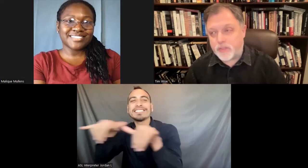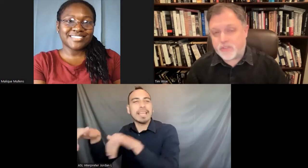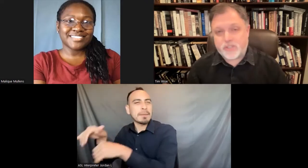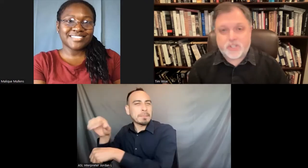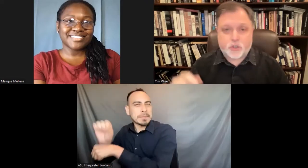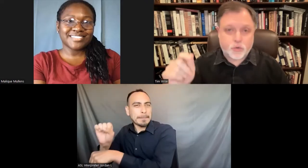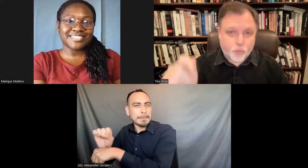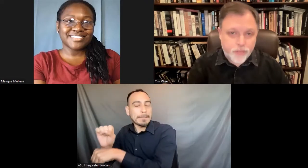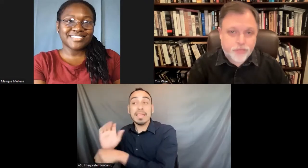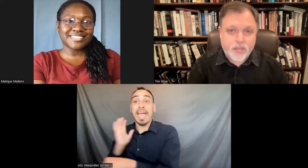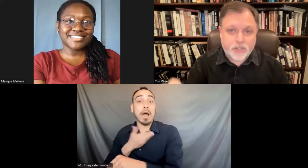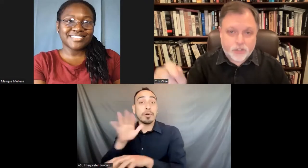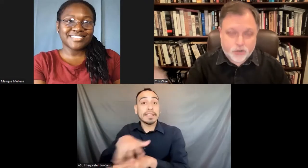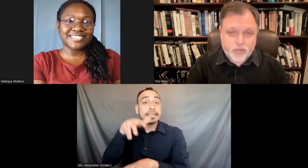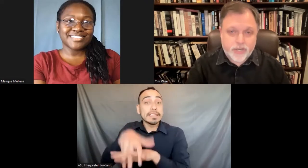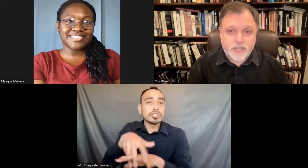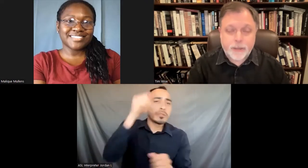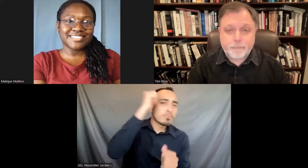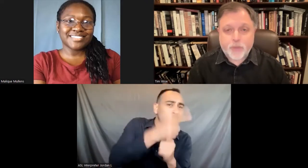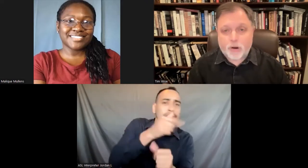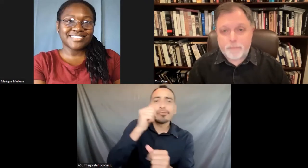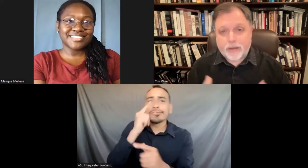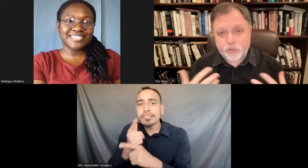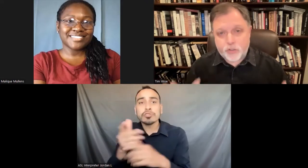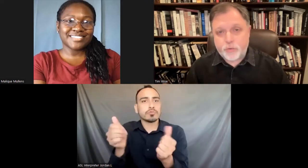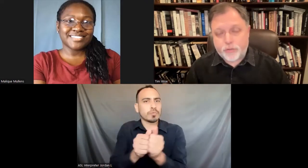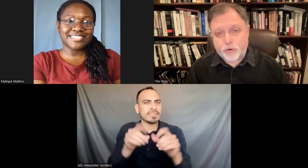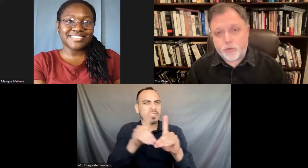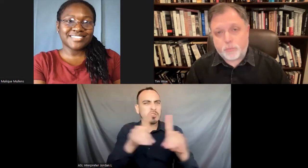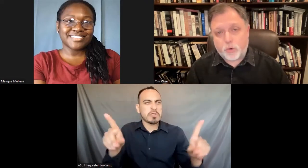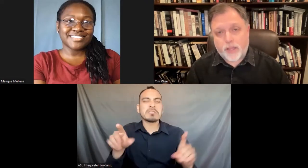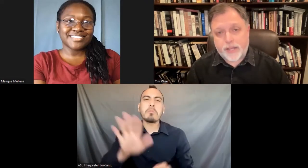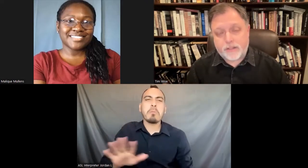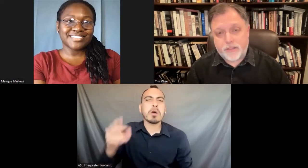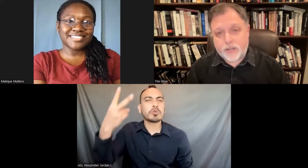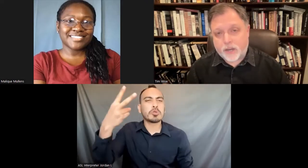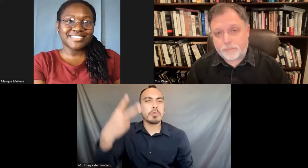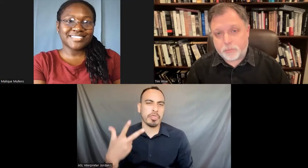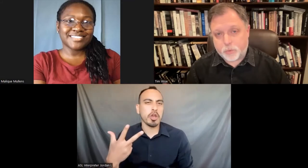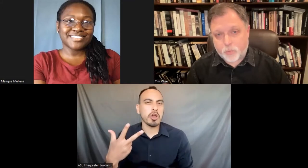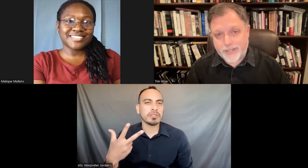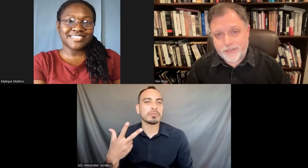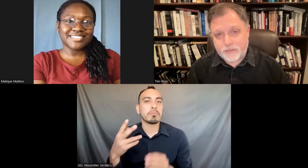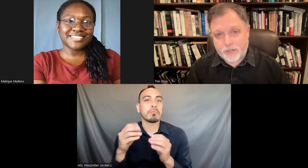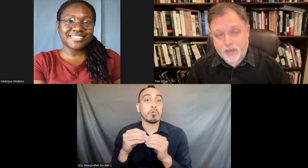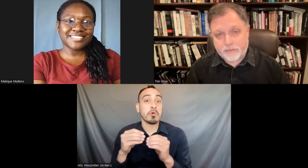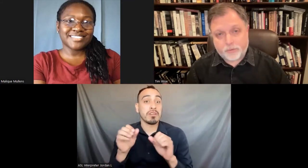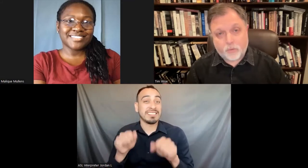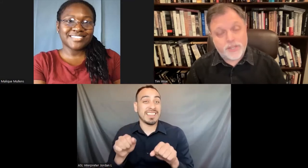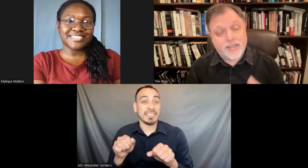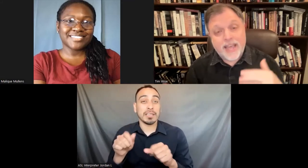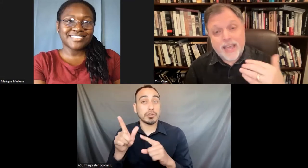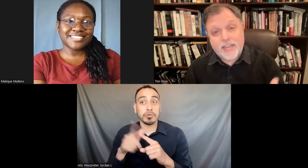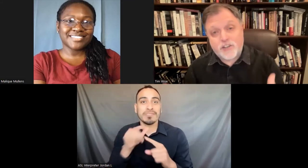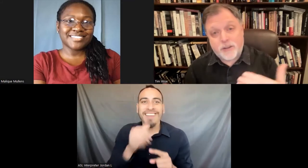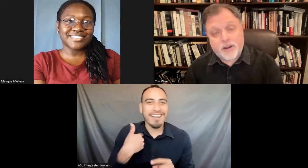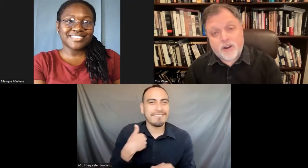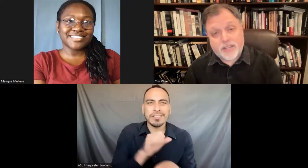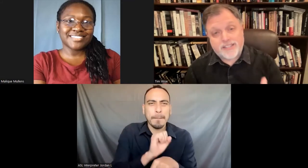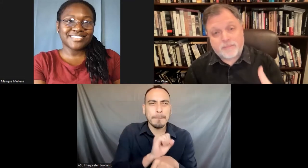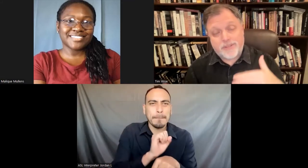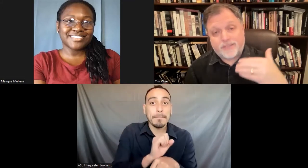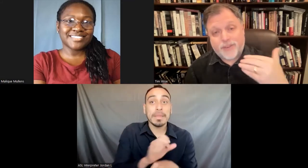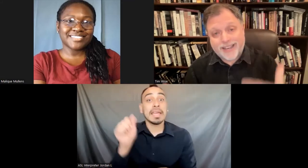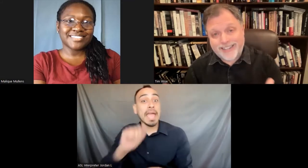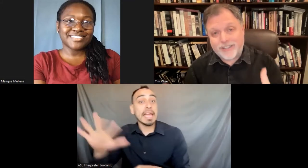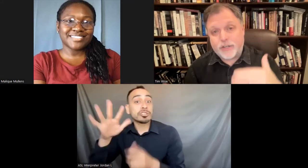Indigenous brothers and sisters with degrees are about two-thirds more likely than comparable whites to be unemployed, that Asian